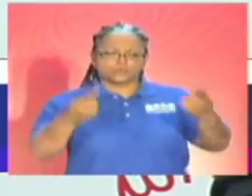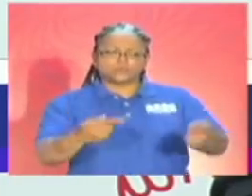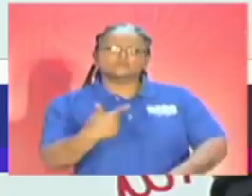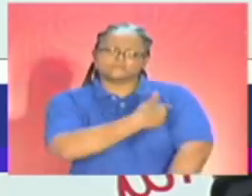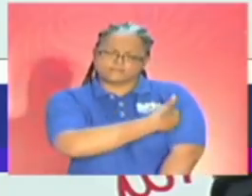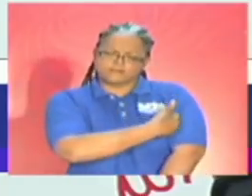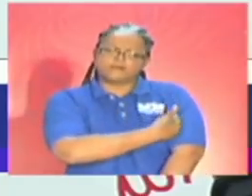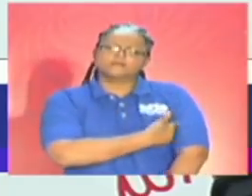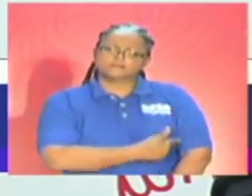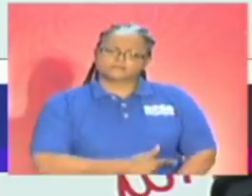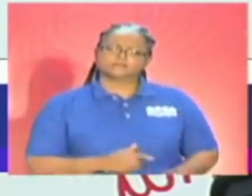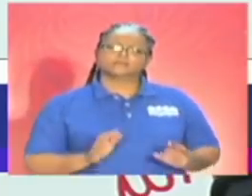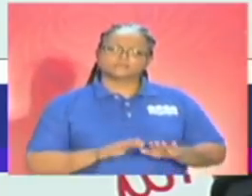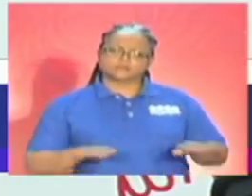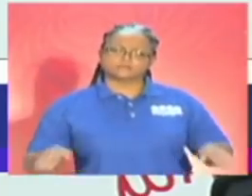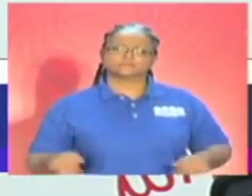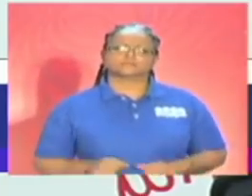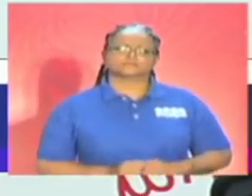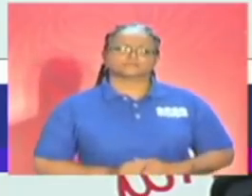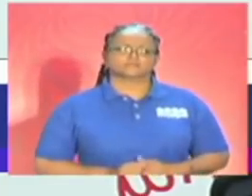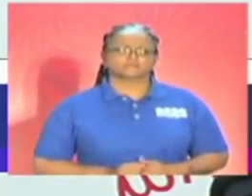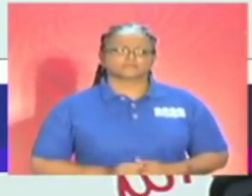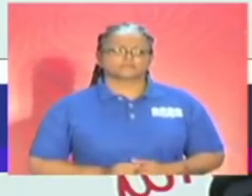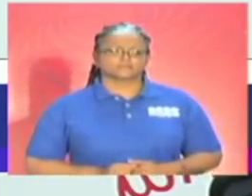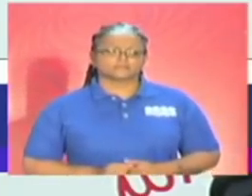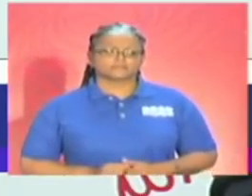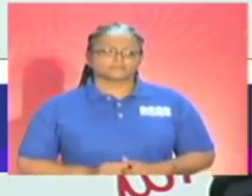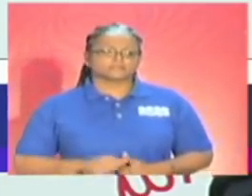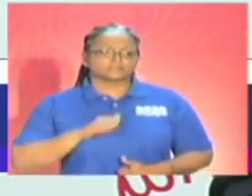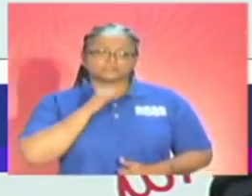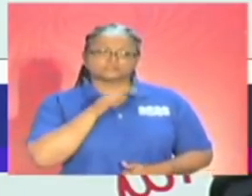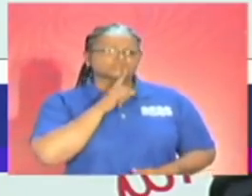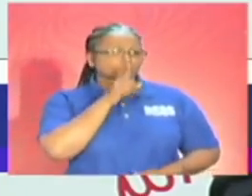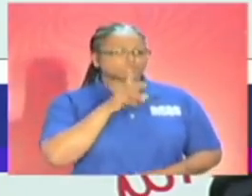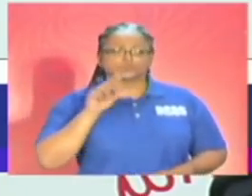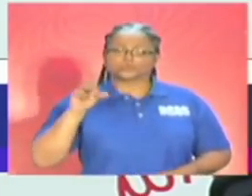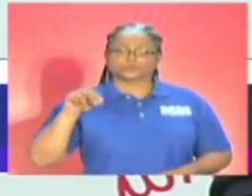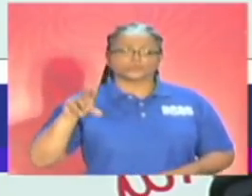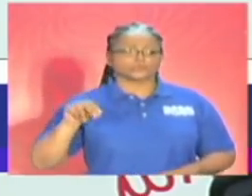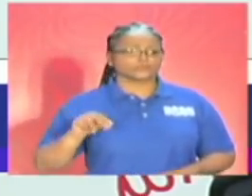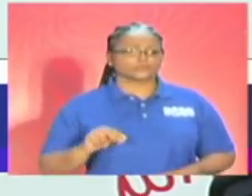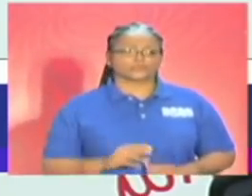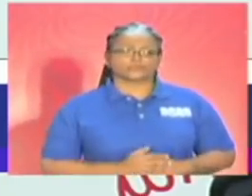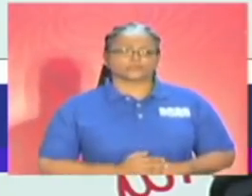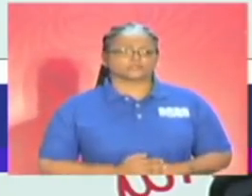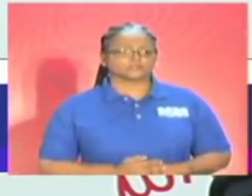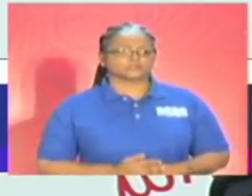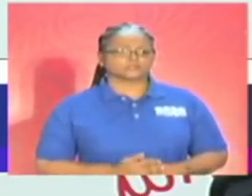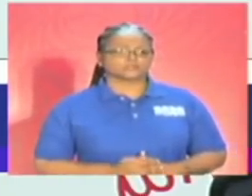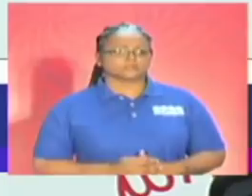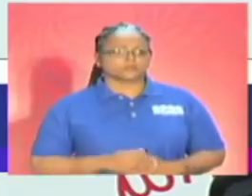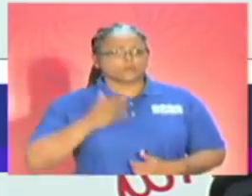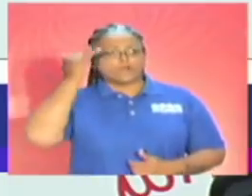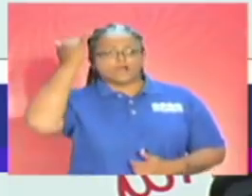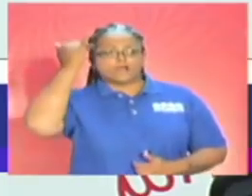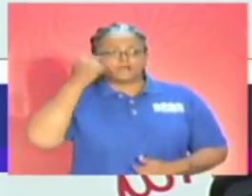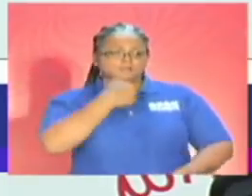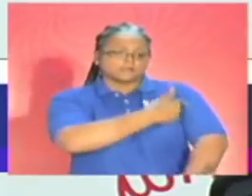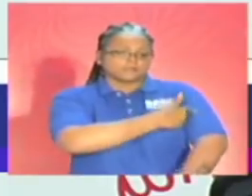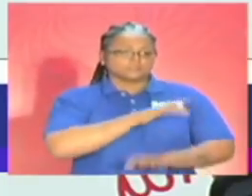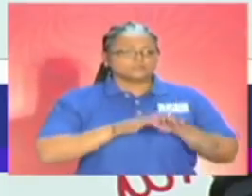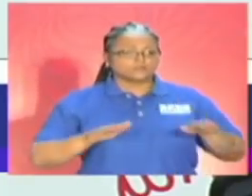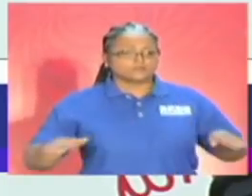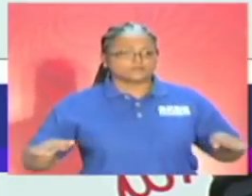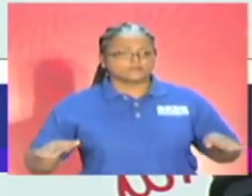to be vaccinated, that's not true. Again, going back to the reasons, the benefits for children getting